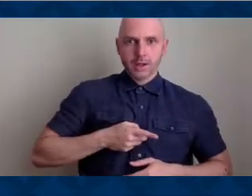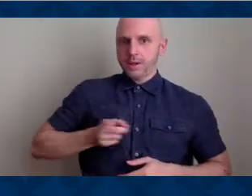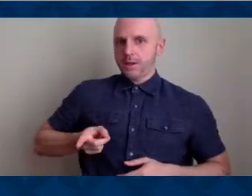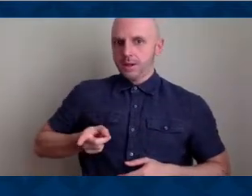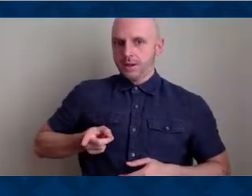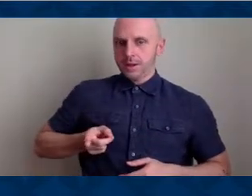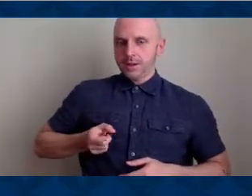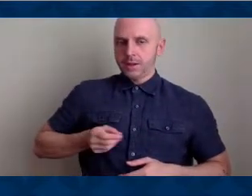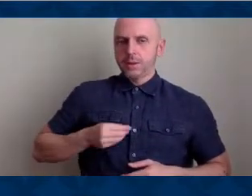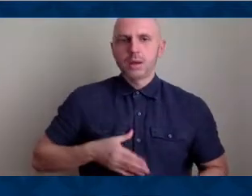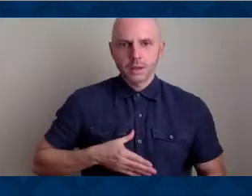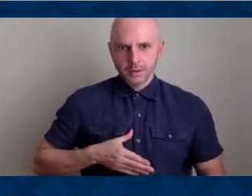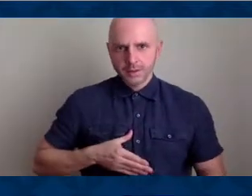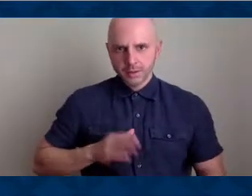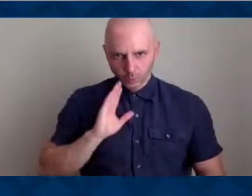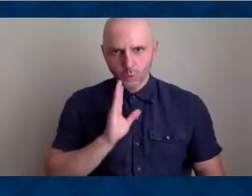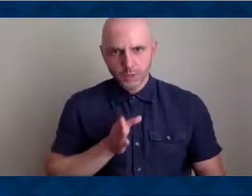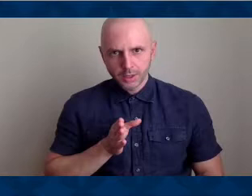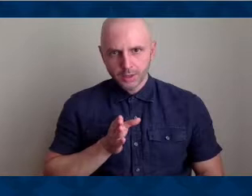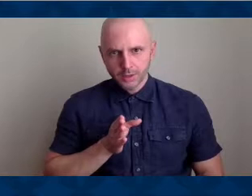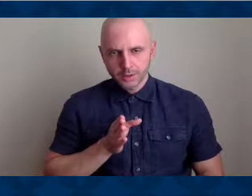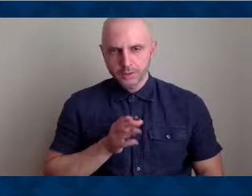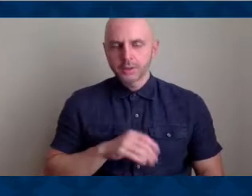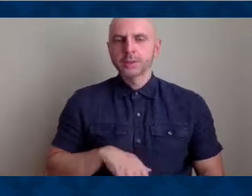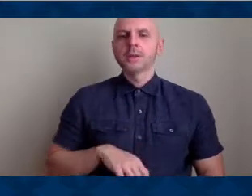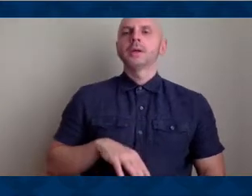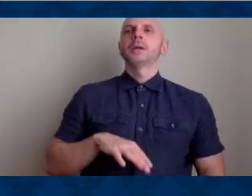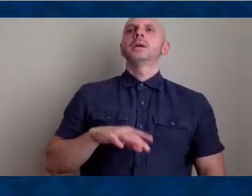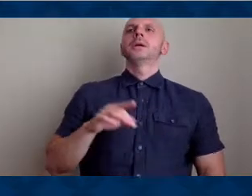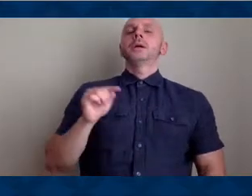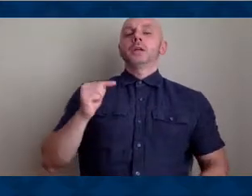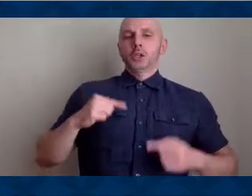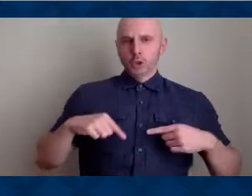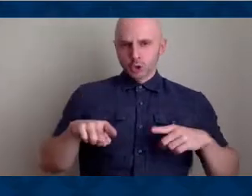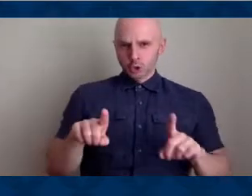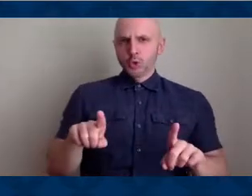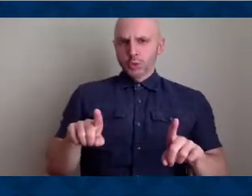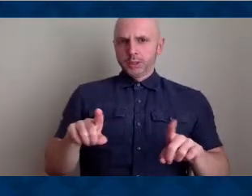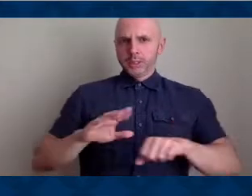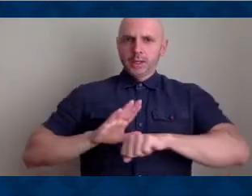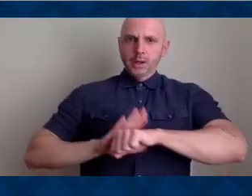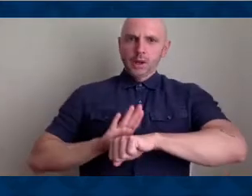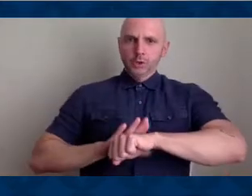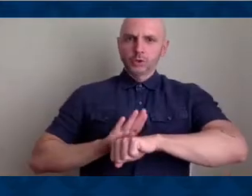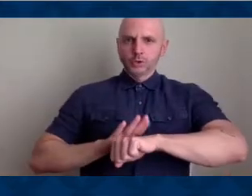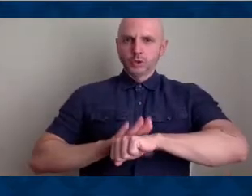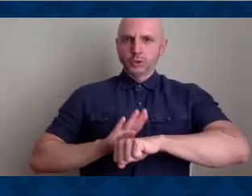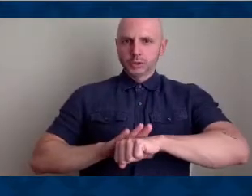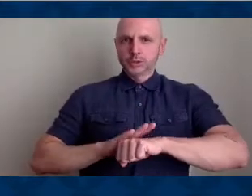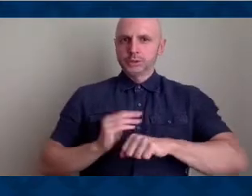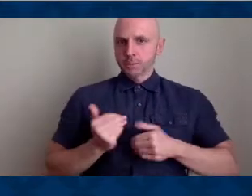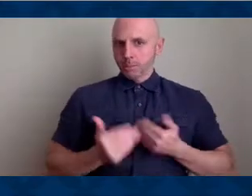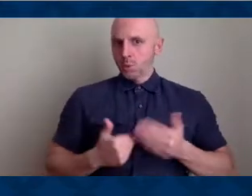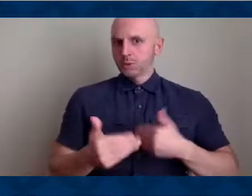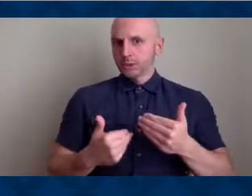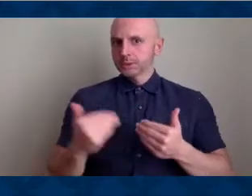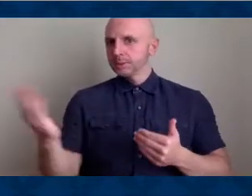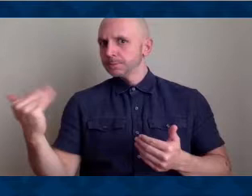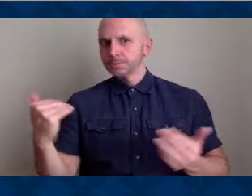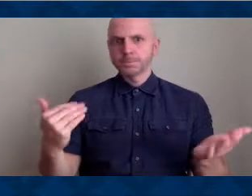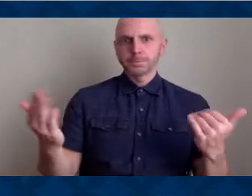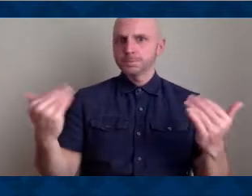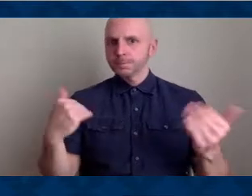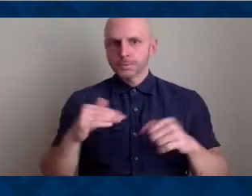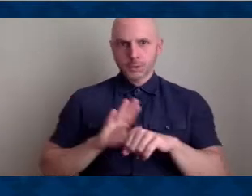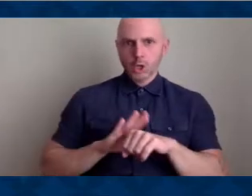I can say that there were over 3,000 submissions during the consultation process, and the opinions did kind